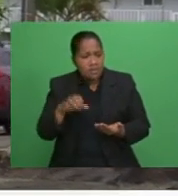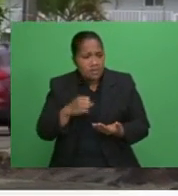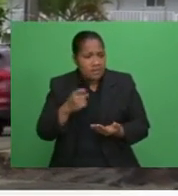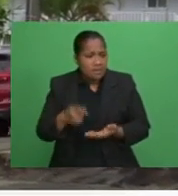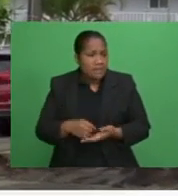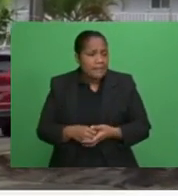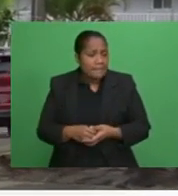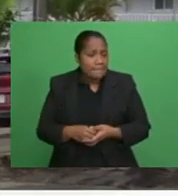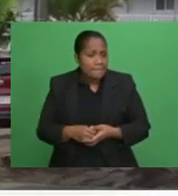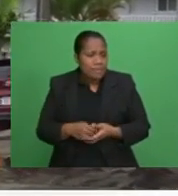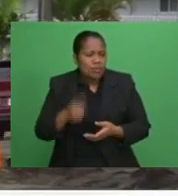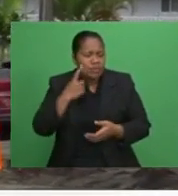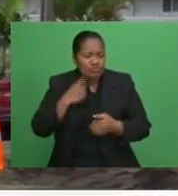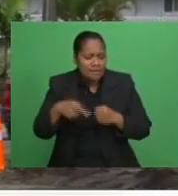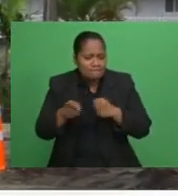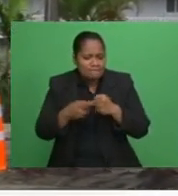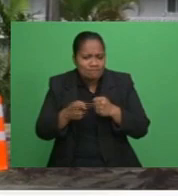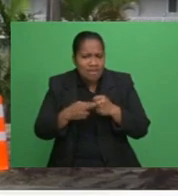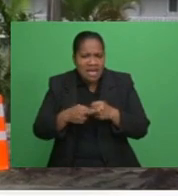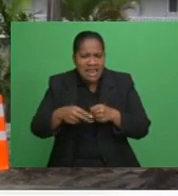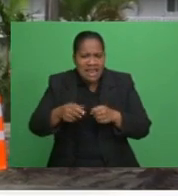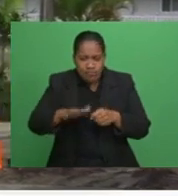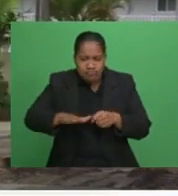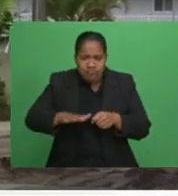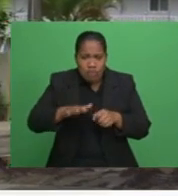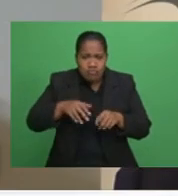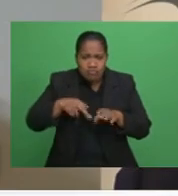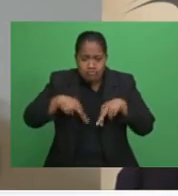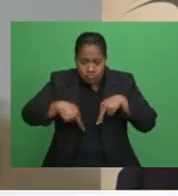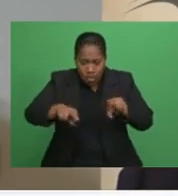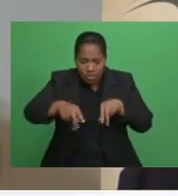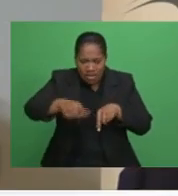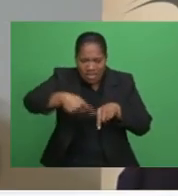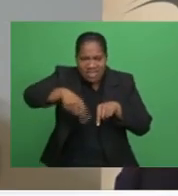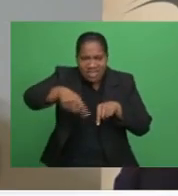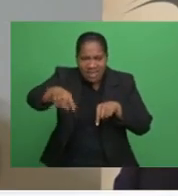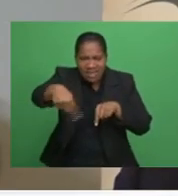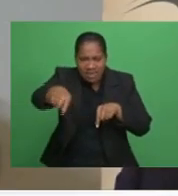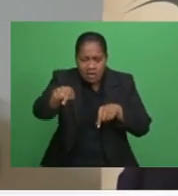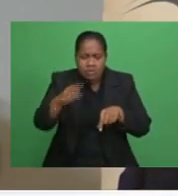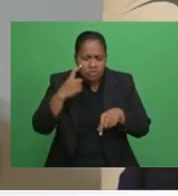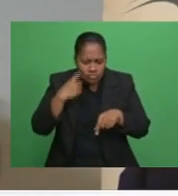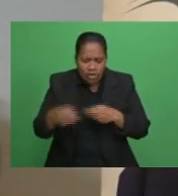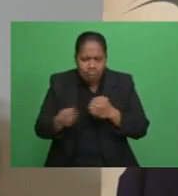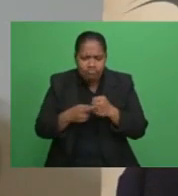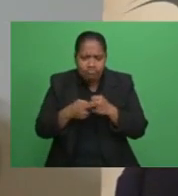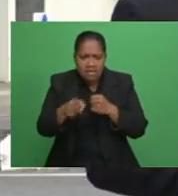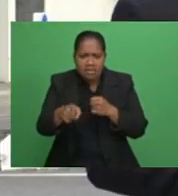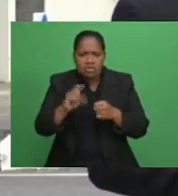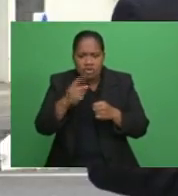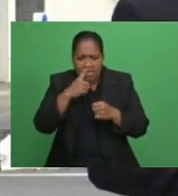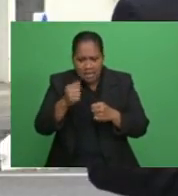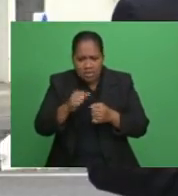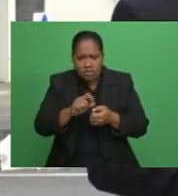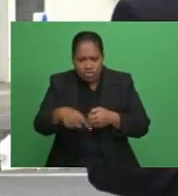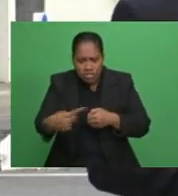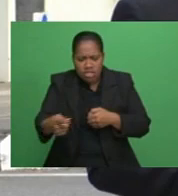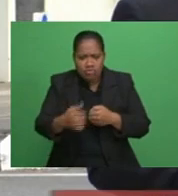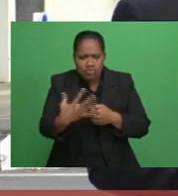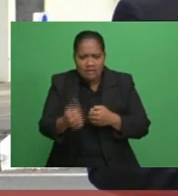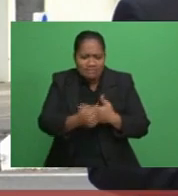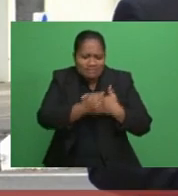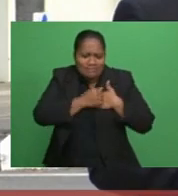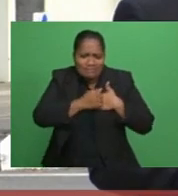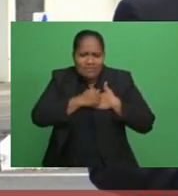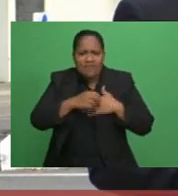trying to repair potholes. So we want to maximise the rehabs, maintain public safety and accessibility. The FIJRU's budget